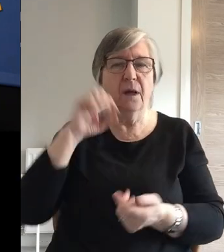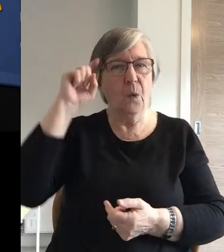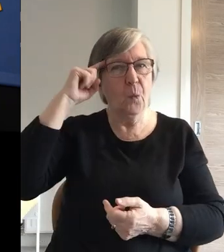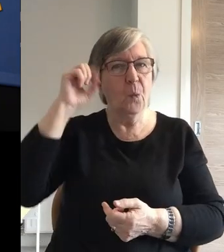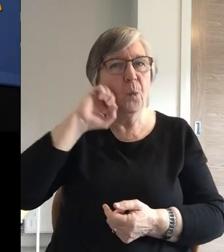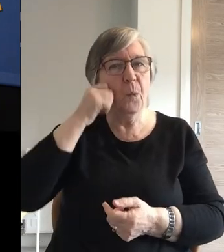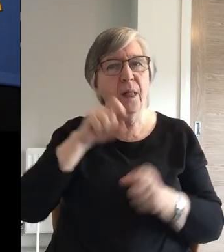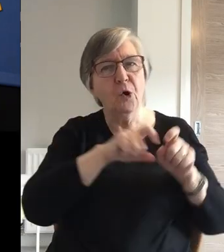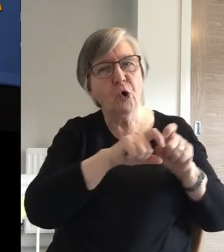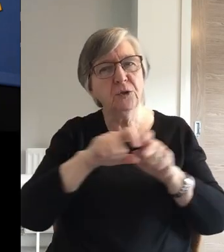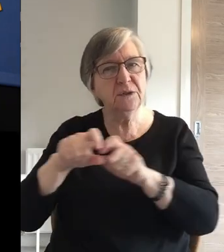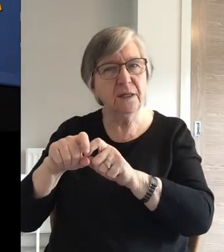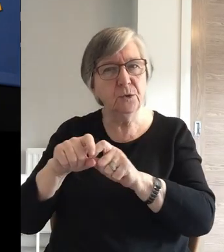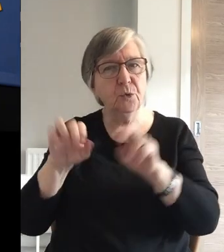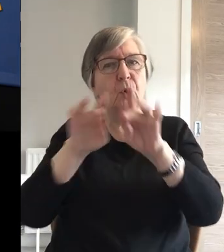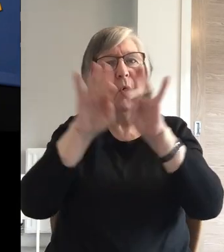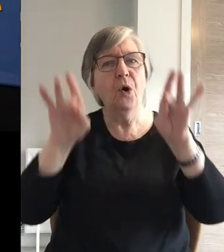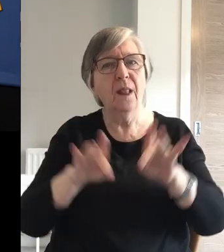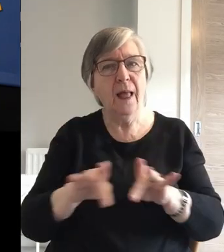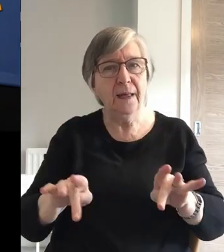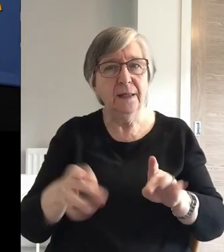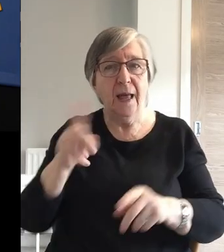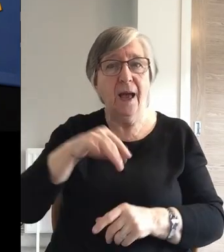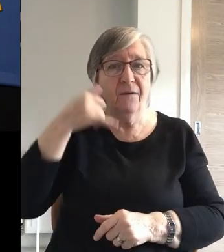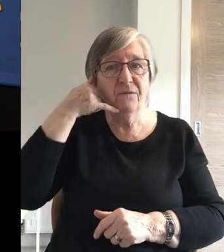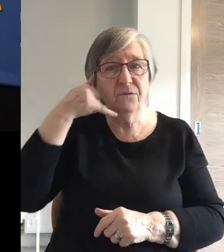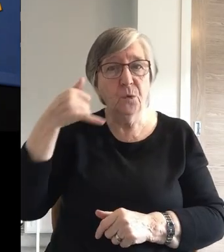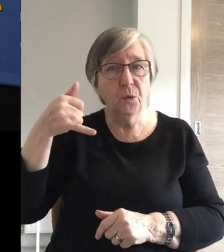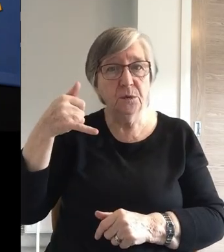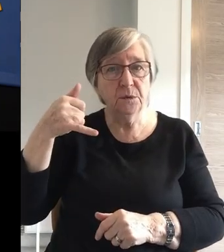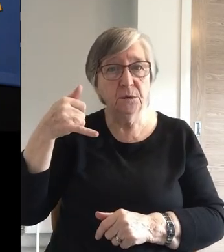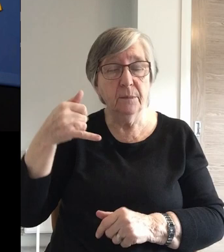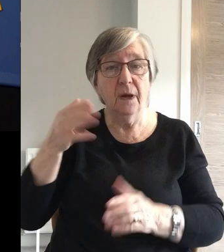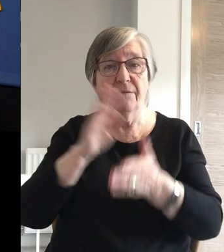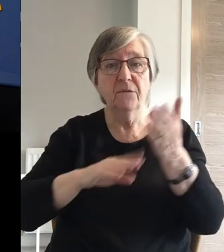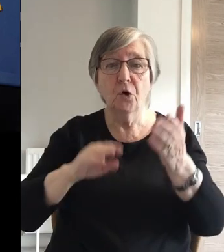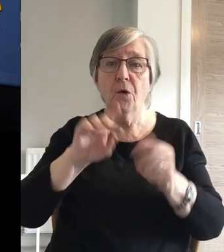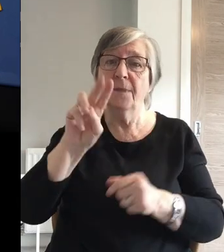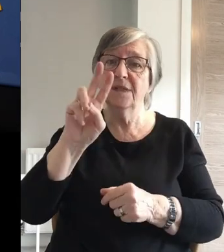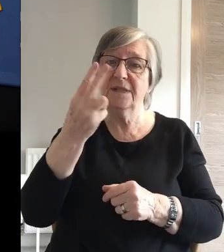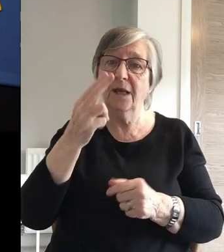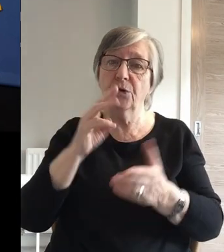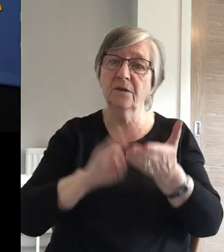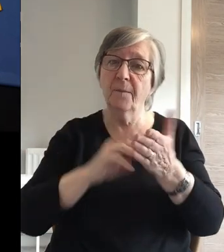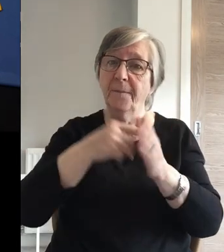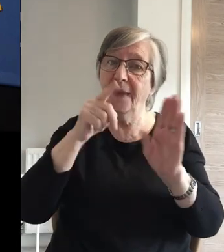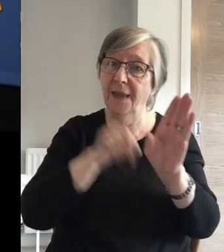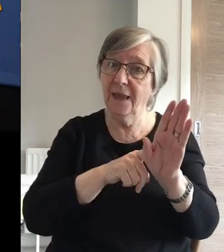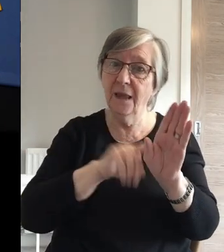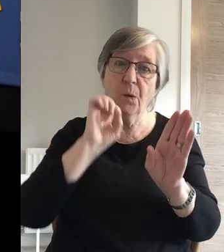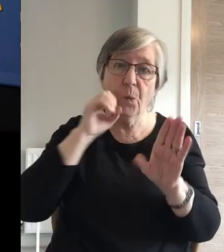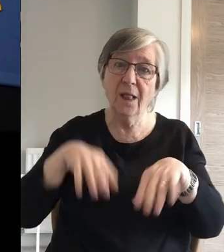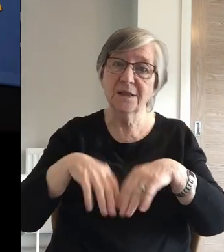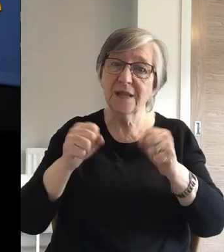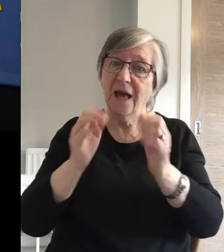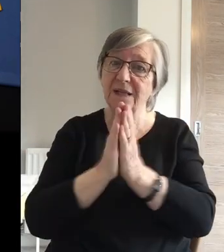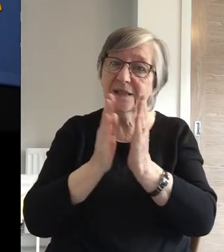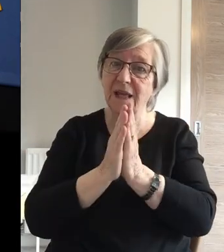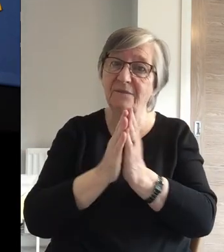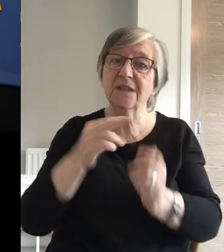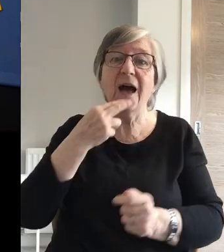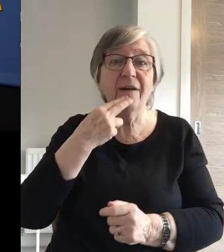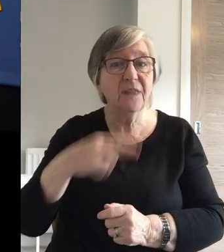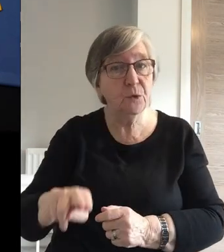the morning service being online and telephone. But from May, we're also going to begin a service in the building here at 2 p.m.